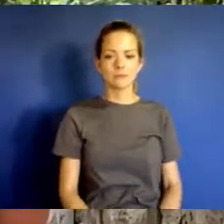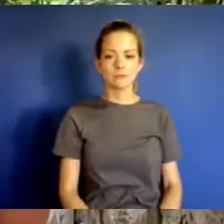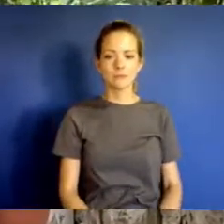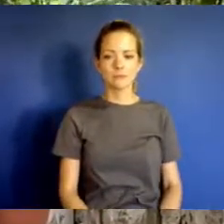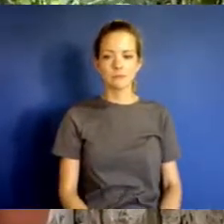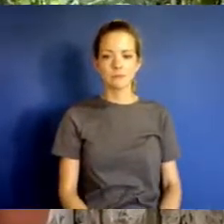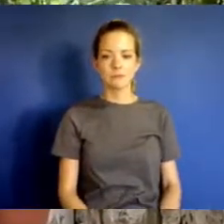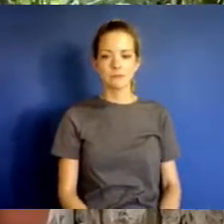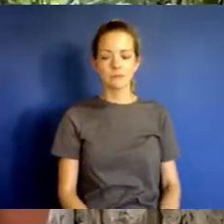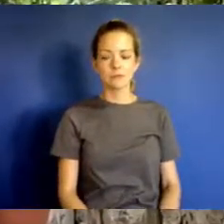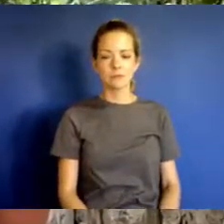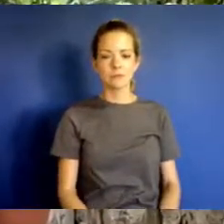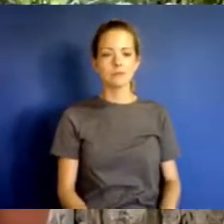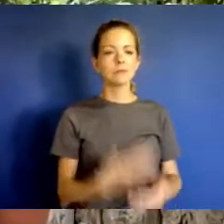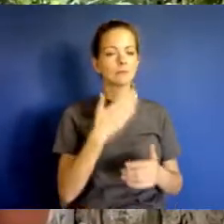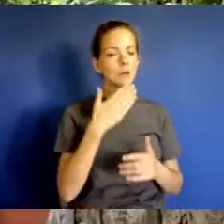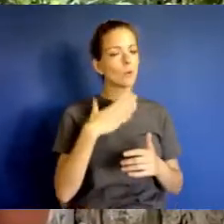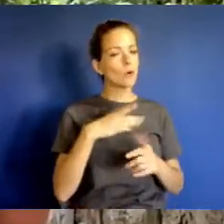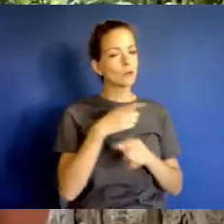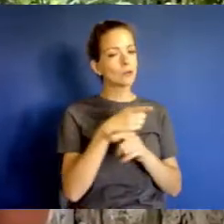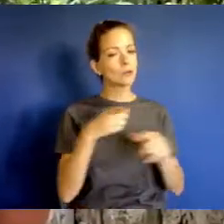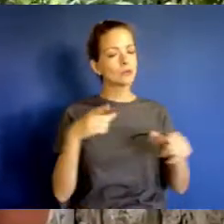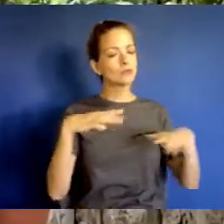Anywhere where you can be totally relaxed.